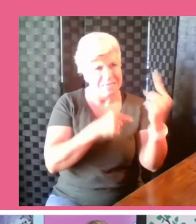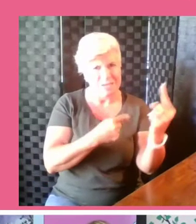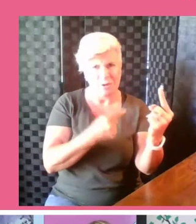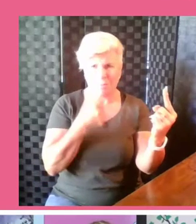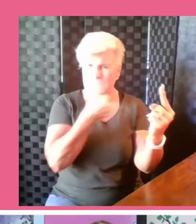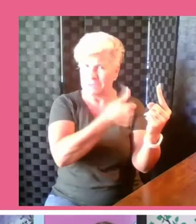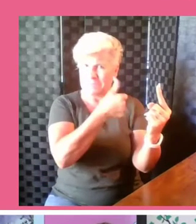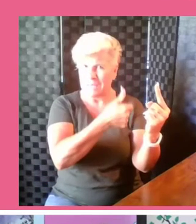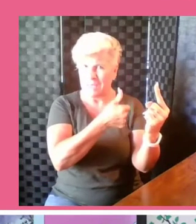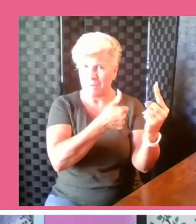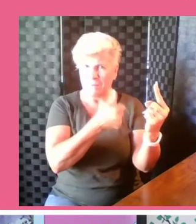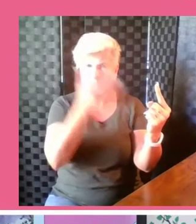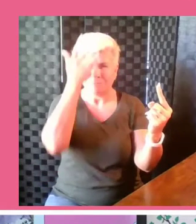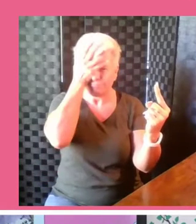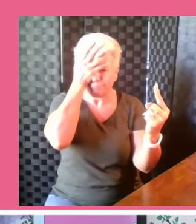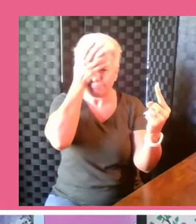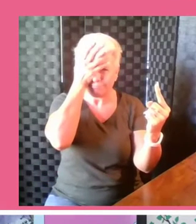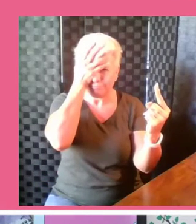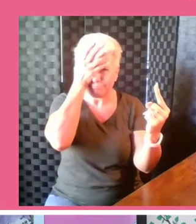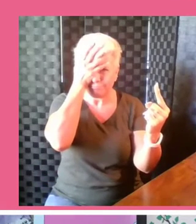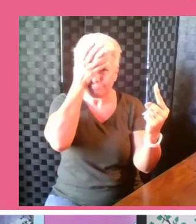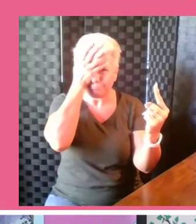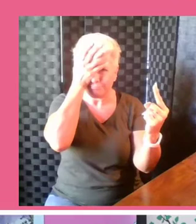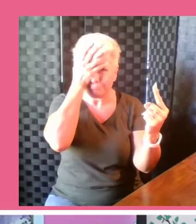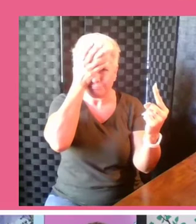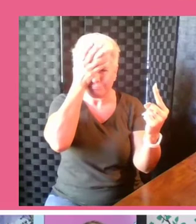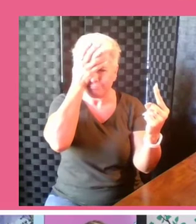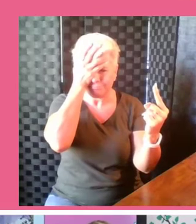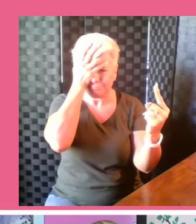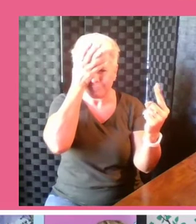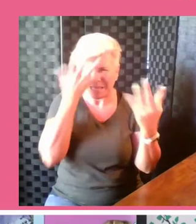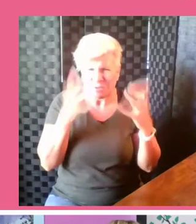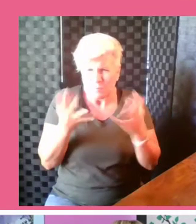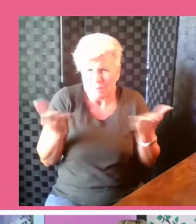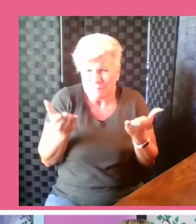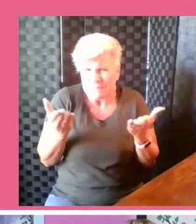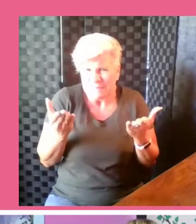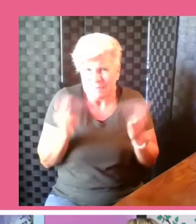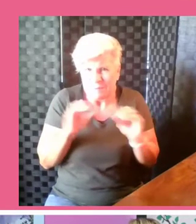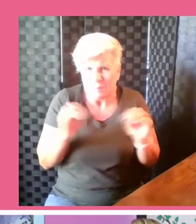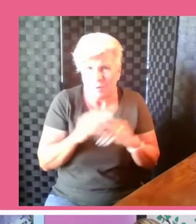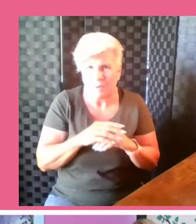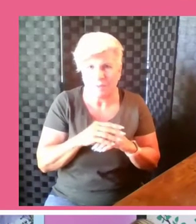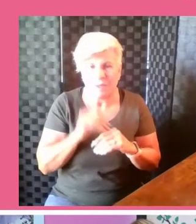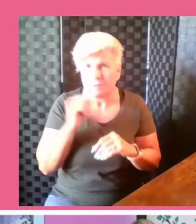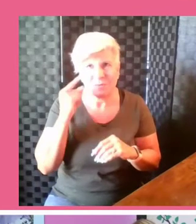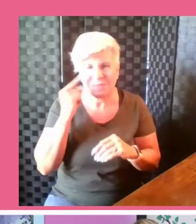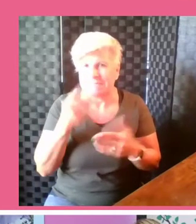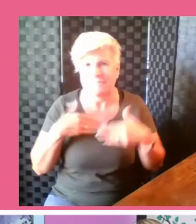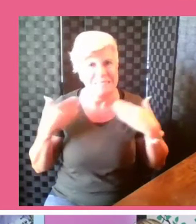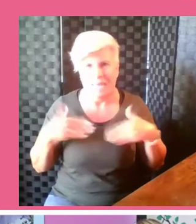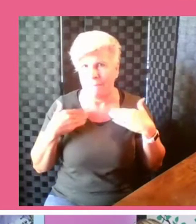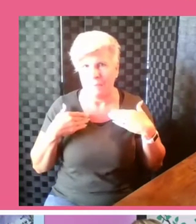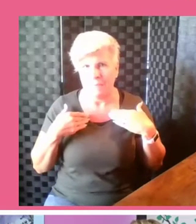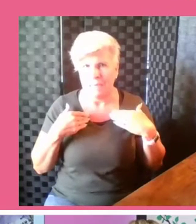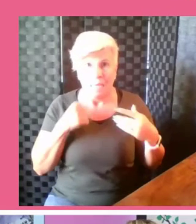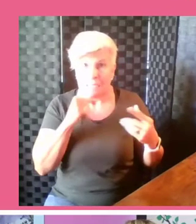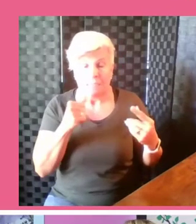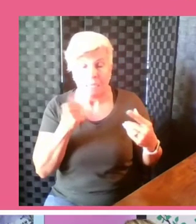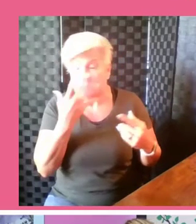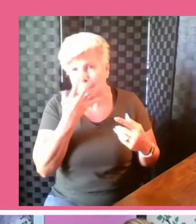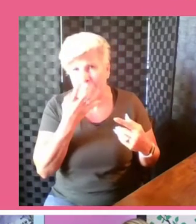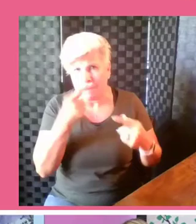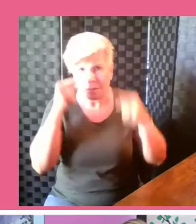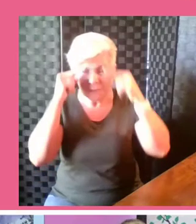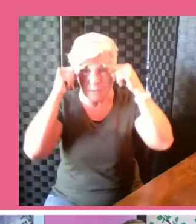herself and she even has her hand up over her face, kind of like, I don't want to be here anymore. So I don't think she's happy, and she certainly doesn't look